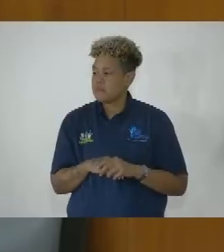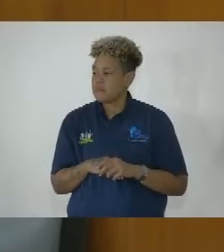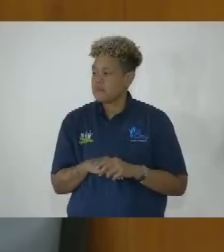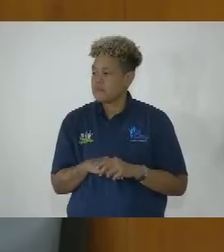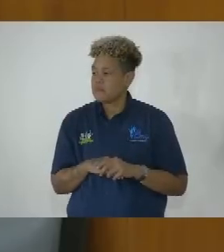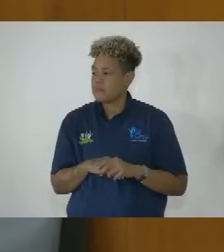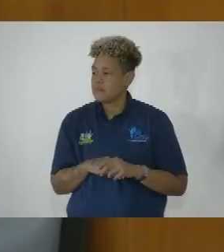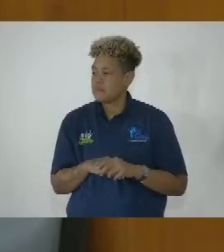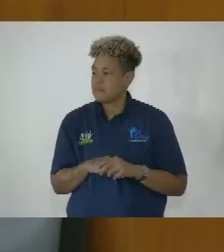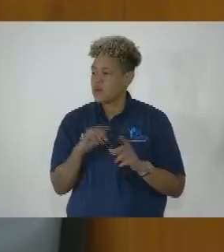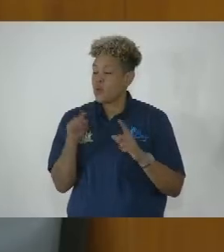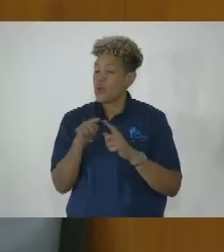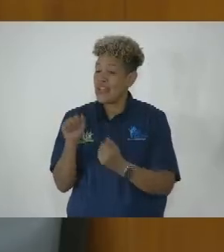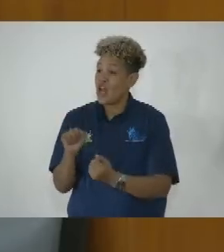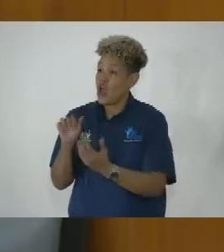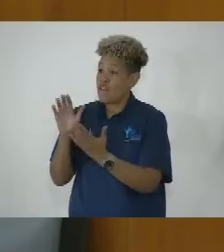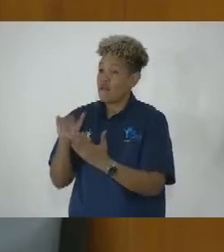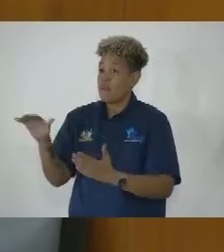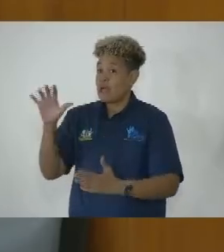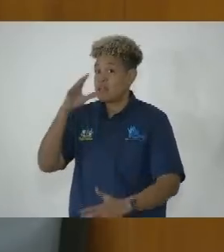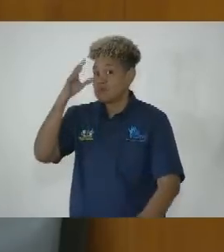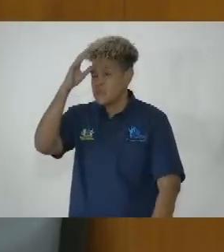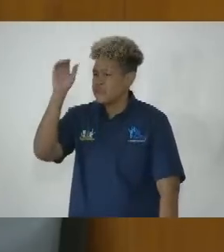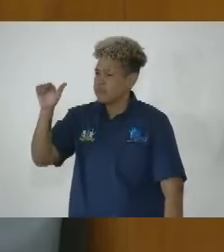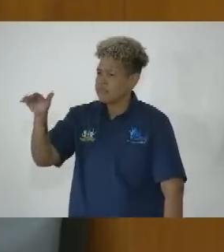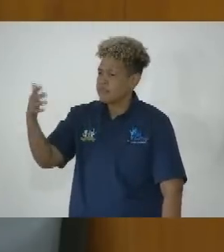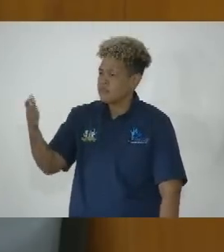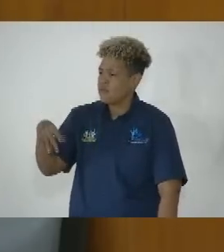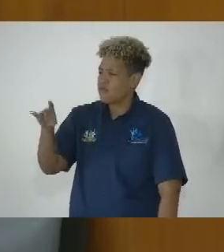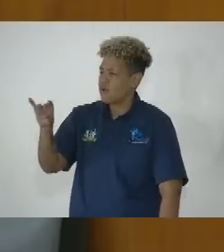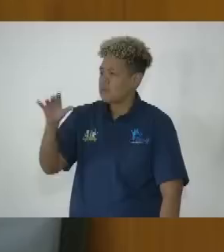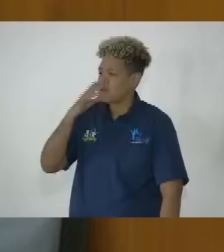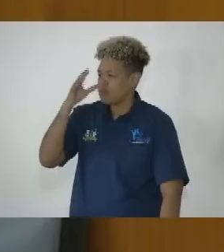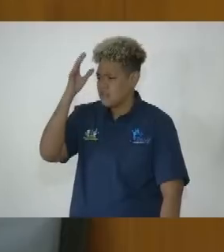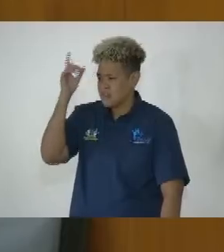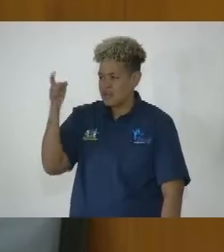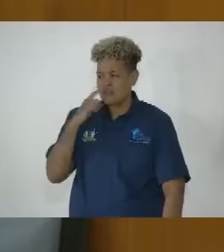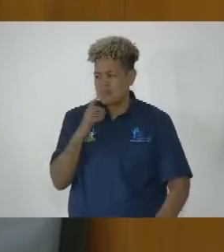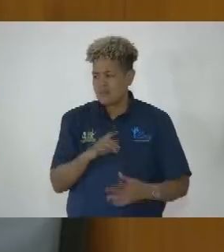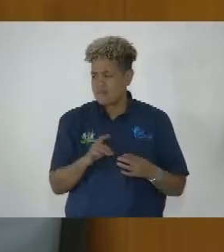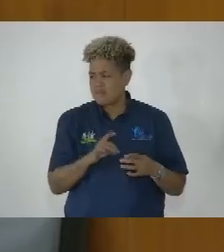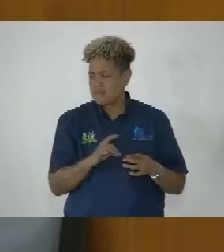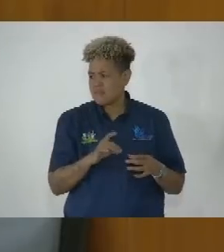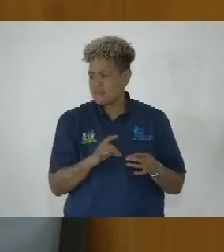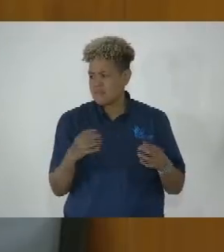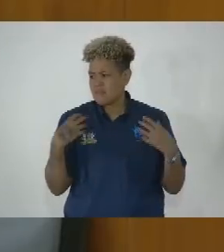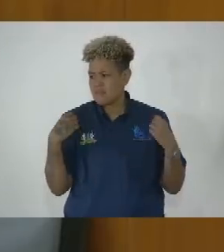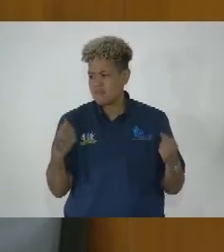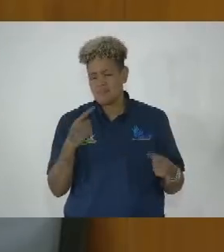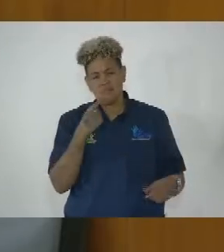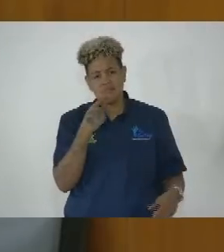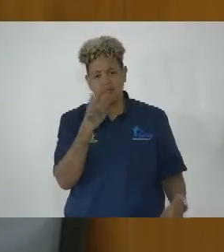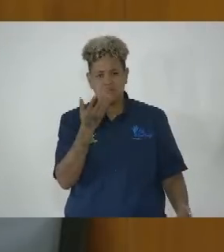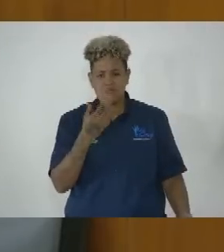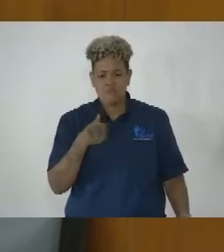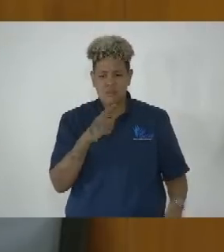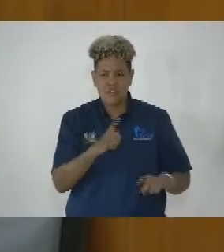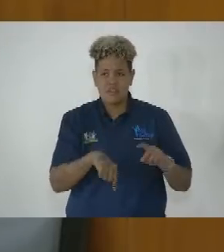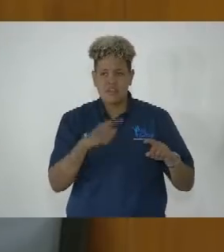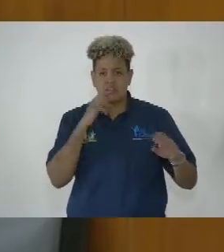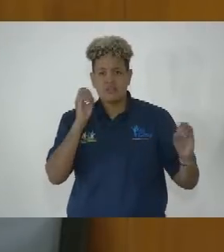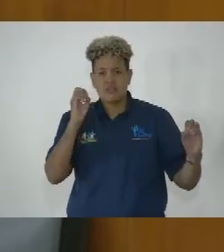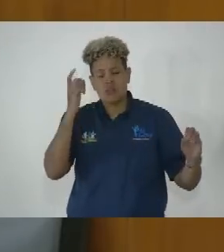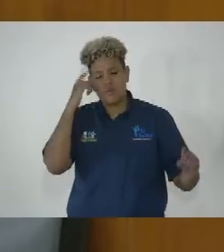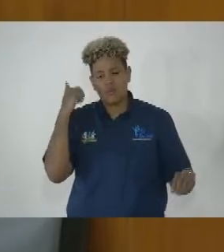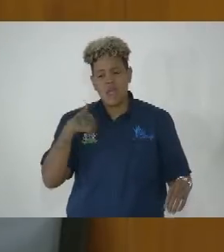And when confronted by their parents or found by their parents, the rhetoric is bold and in your face. You can't say nothing